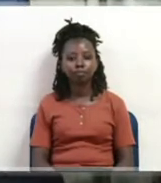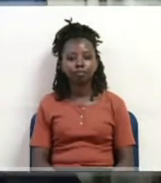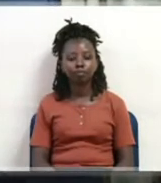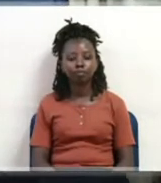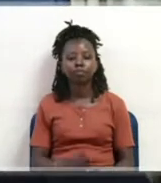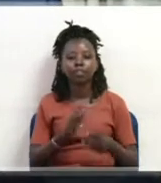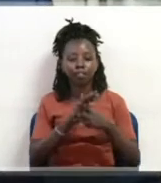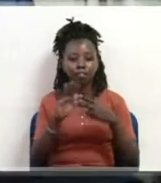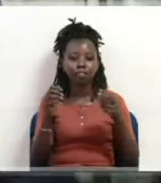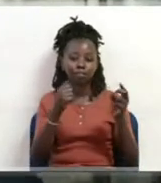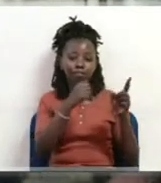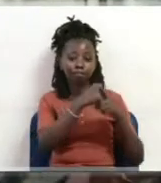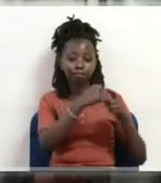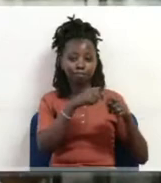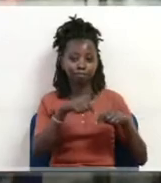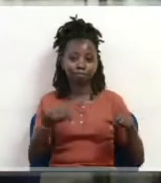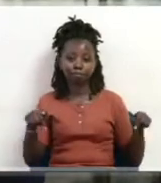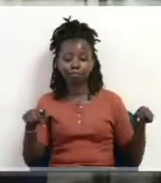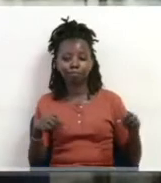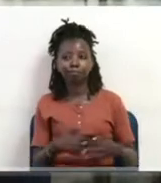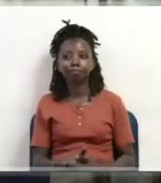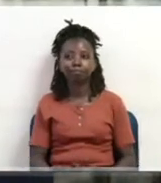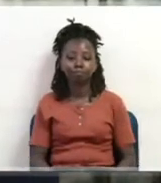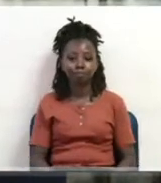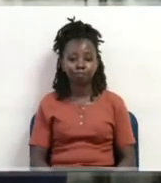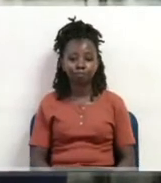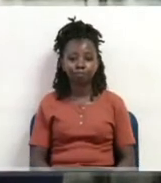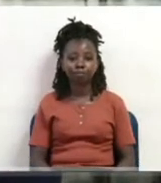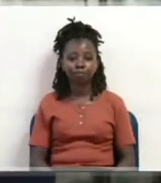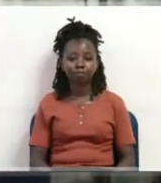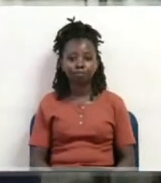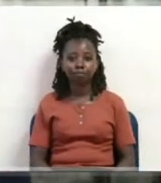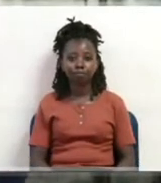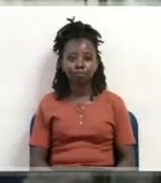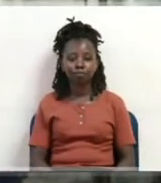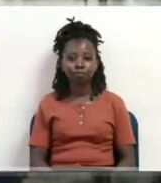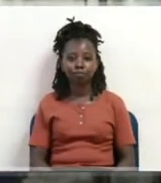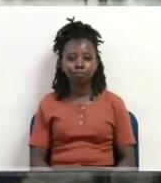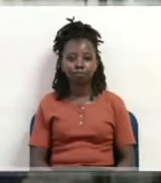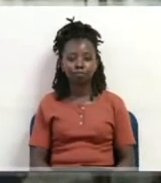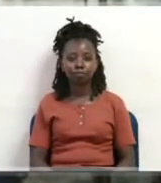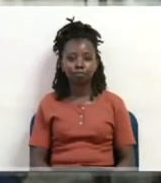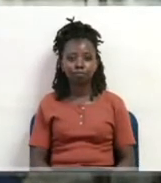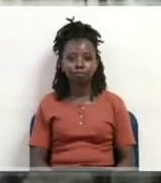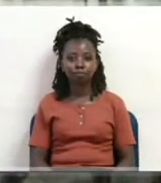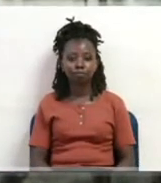Verse 6, and the priest brought in the ark of the covenant of the Lord